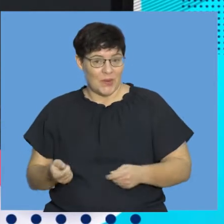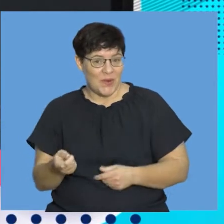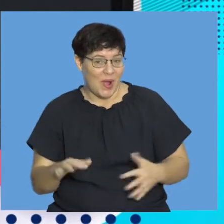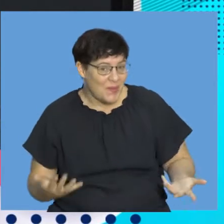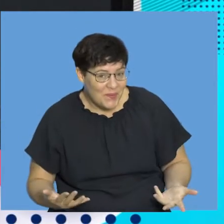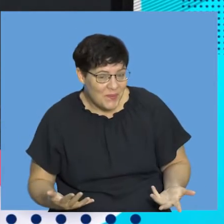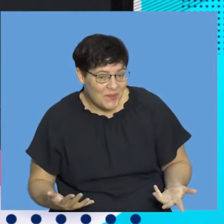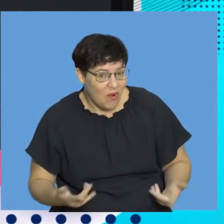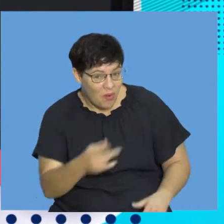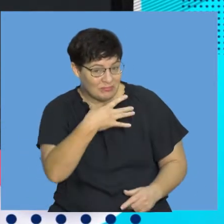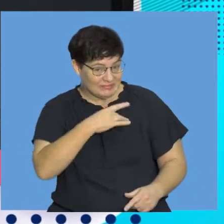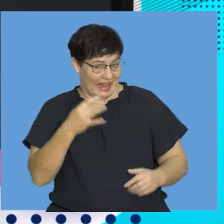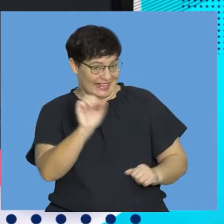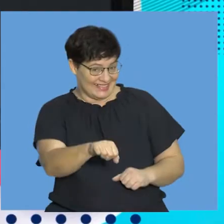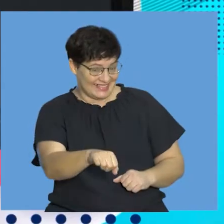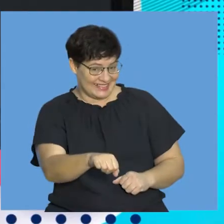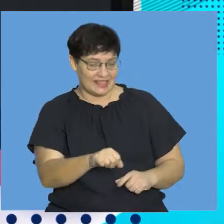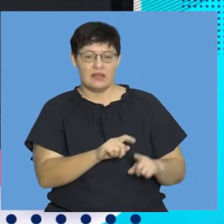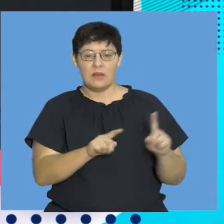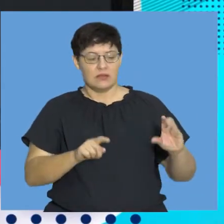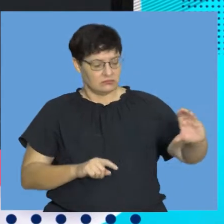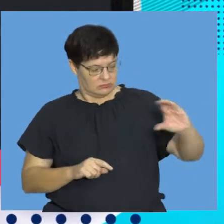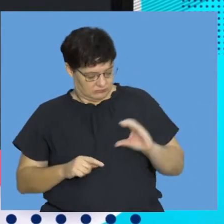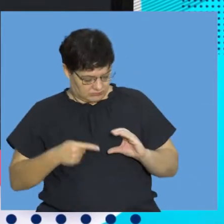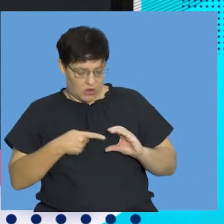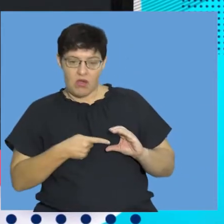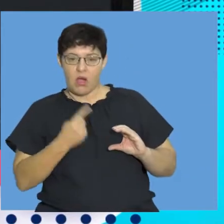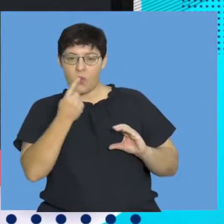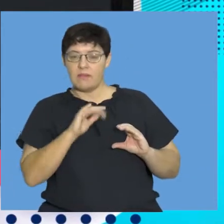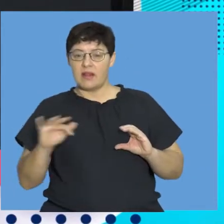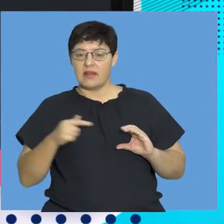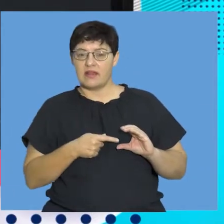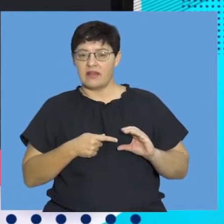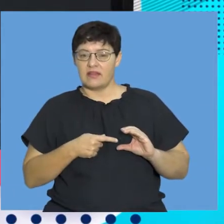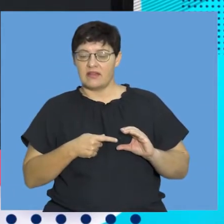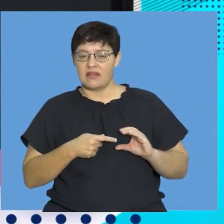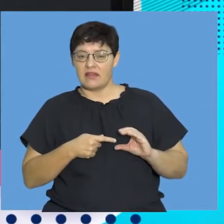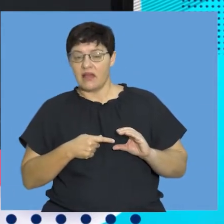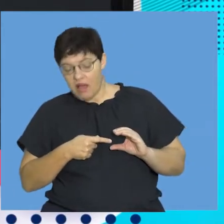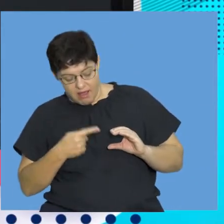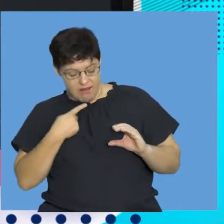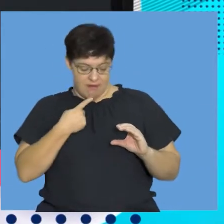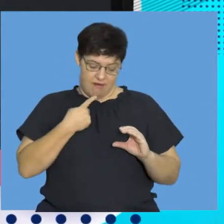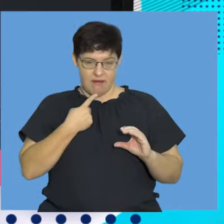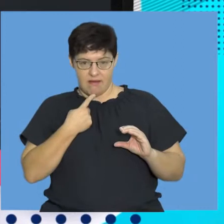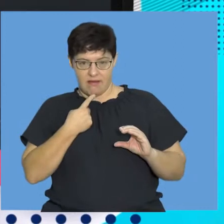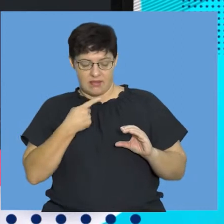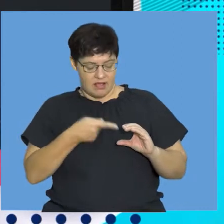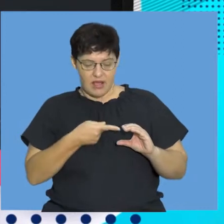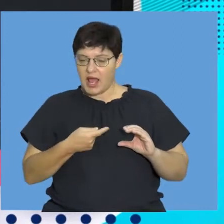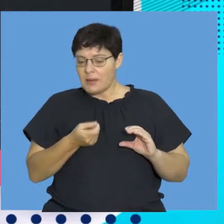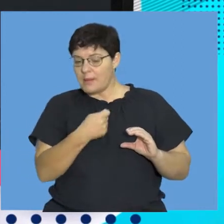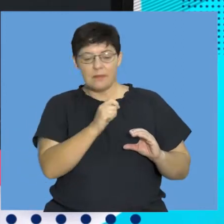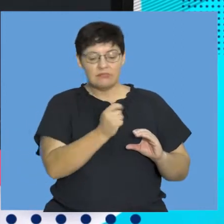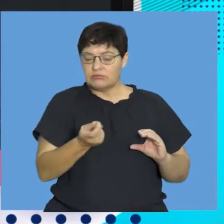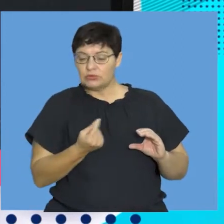but definitely when you receive that type of money or you have access to that type of money, how would you spend